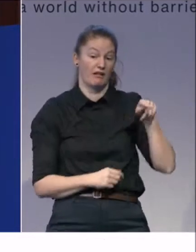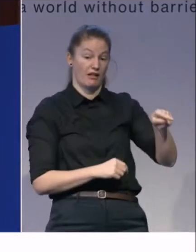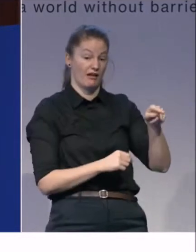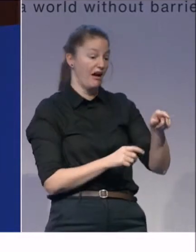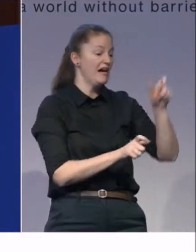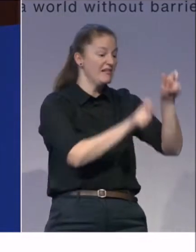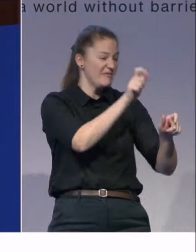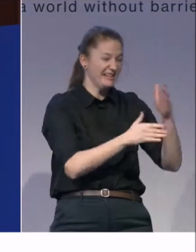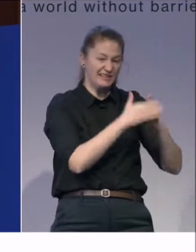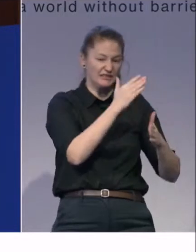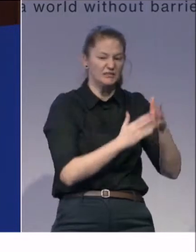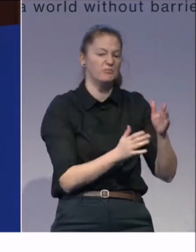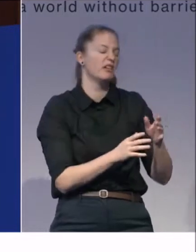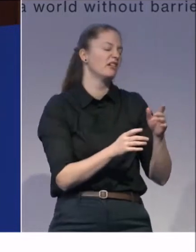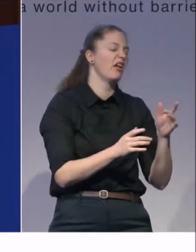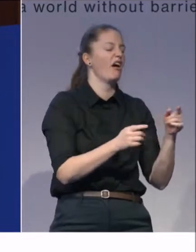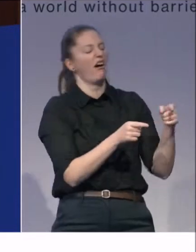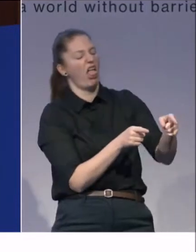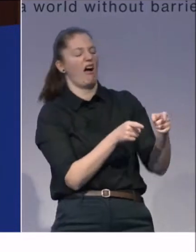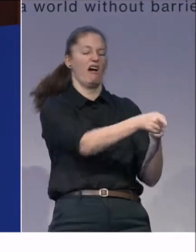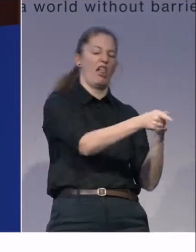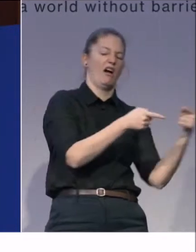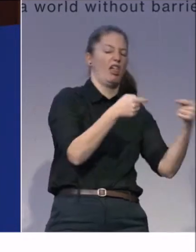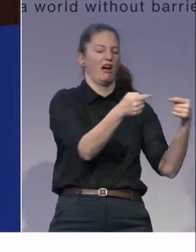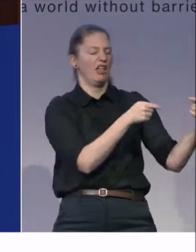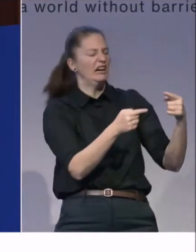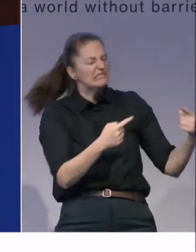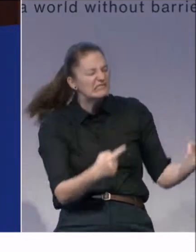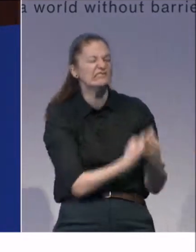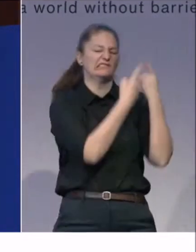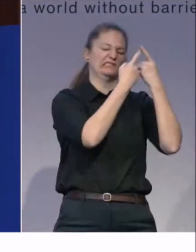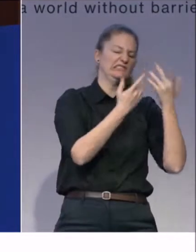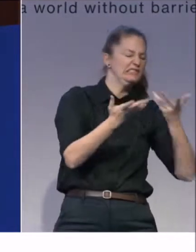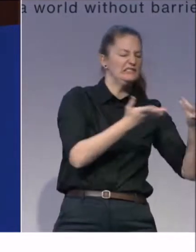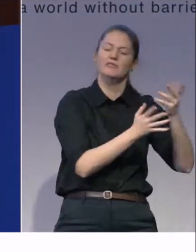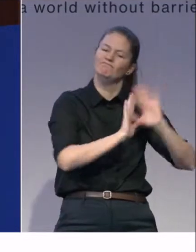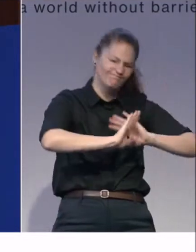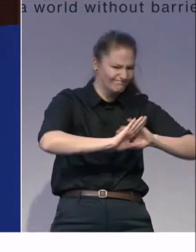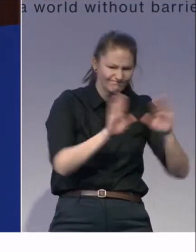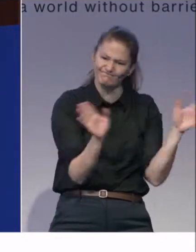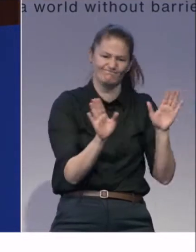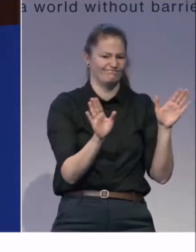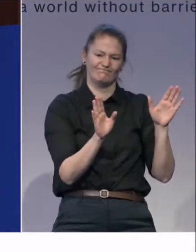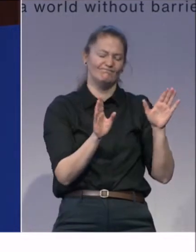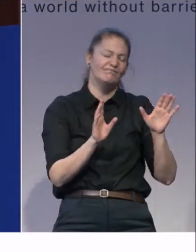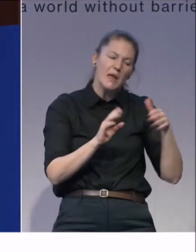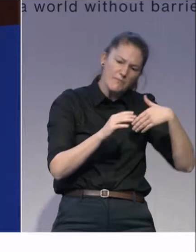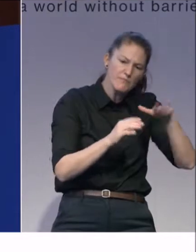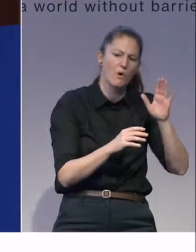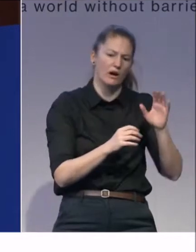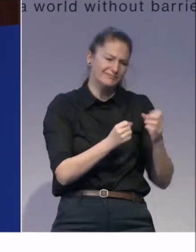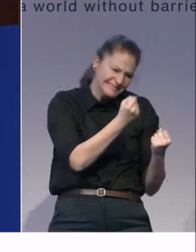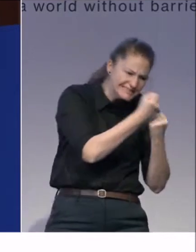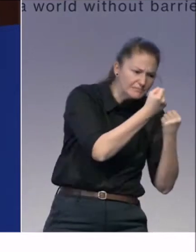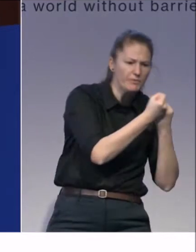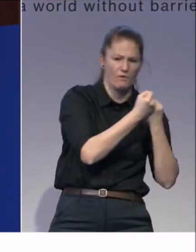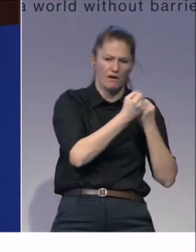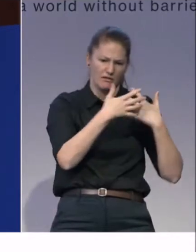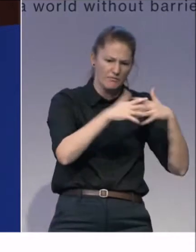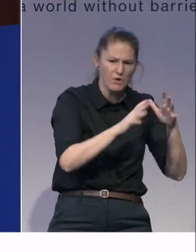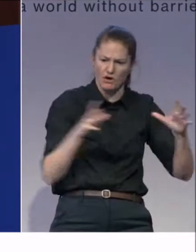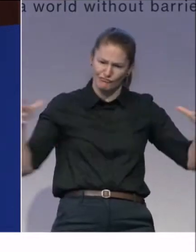as we fight not all together, but groups against